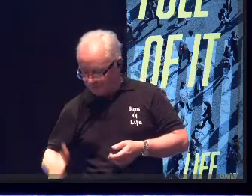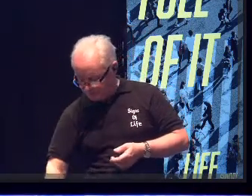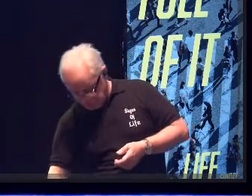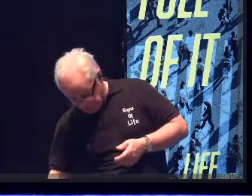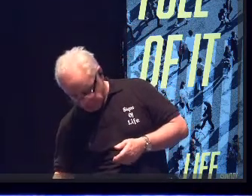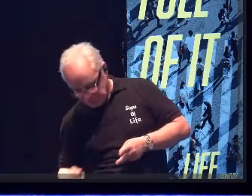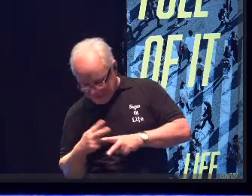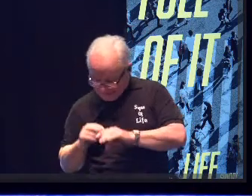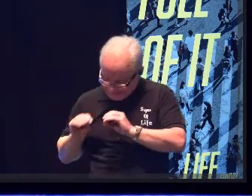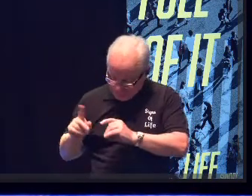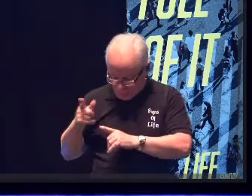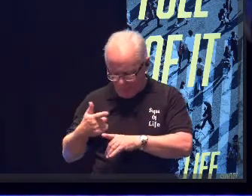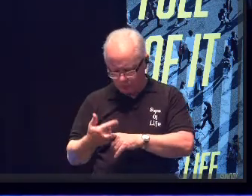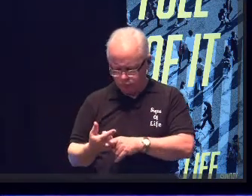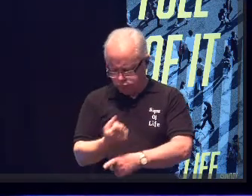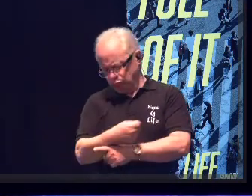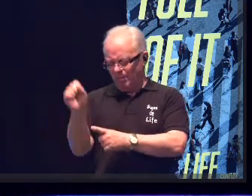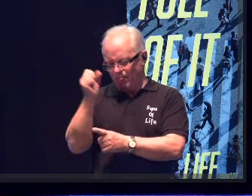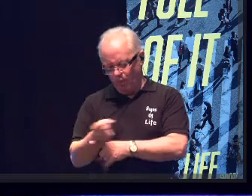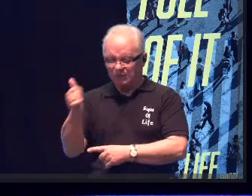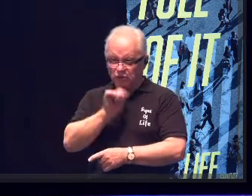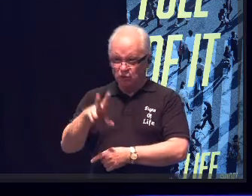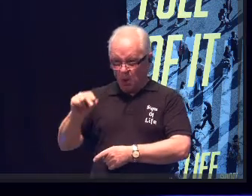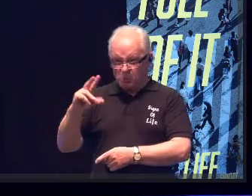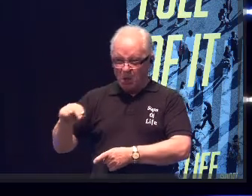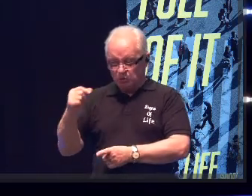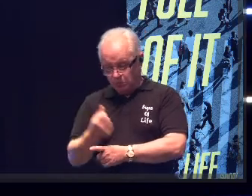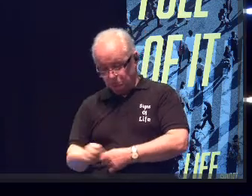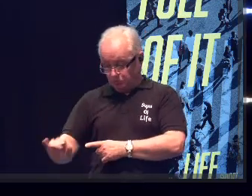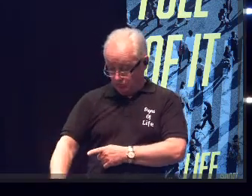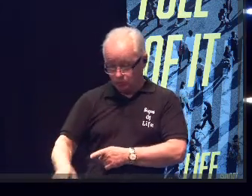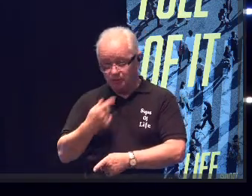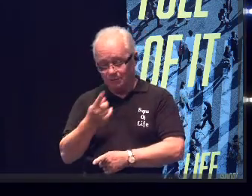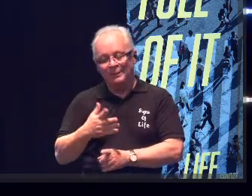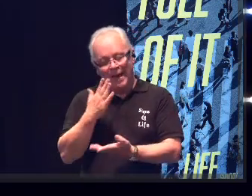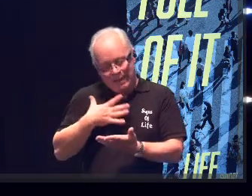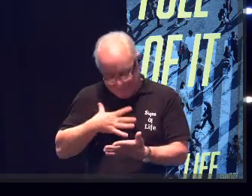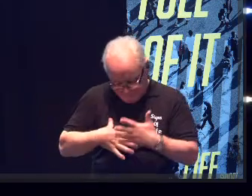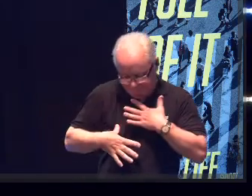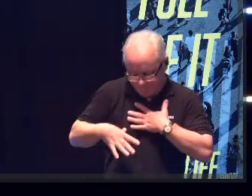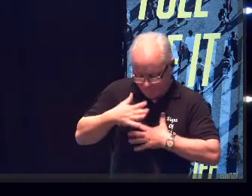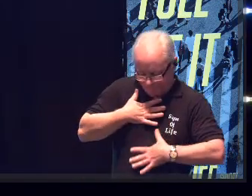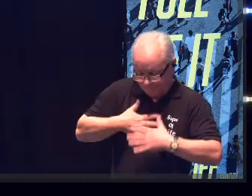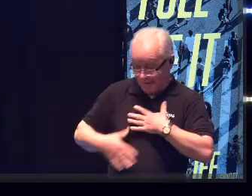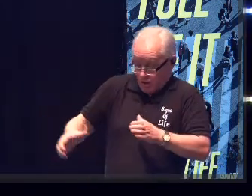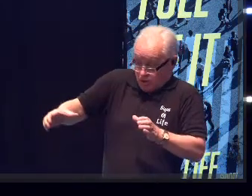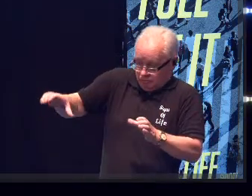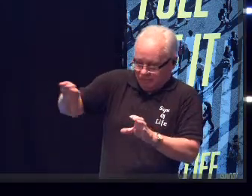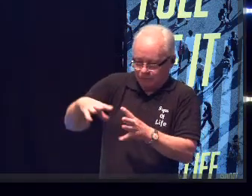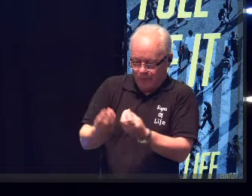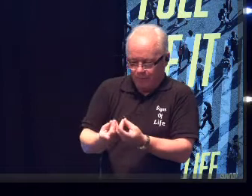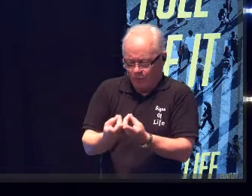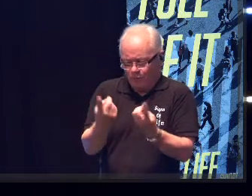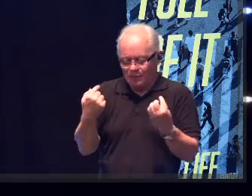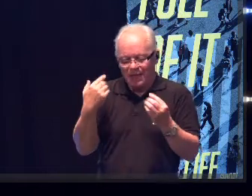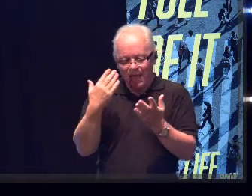But grace without truth leads to do whatever, believe whatever.